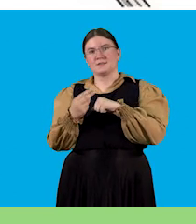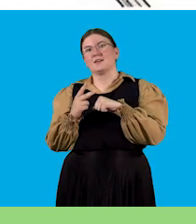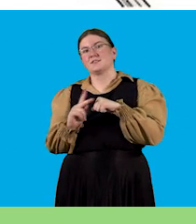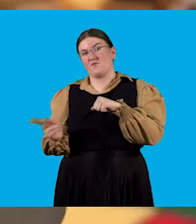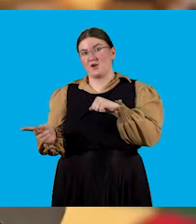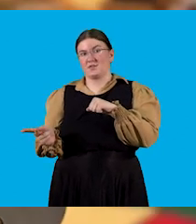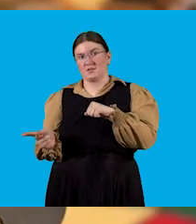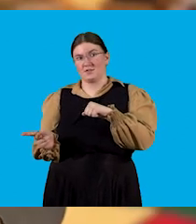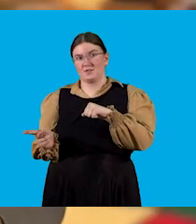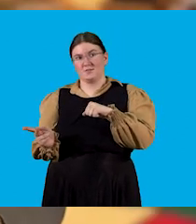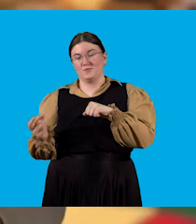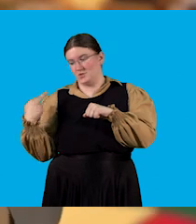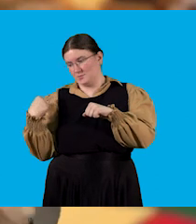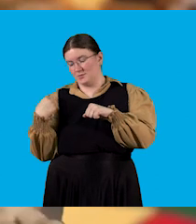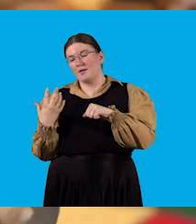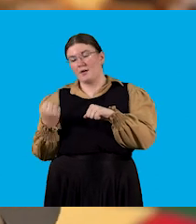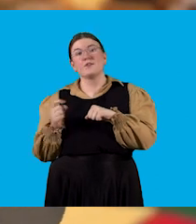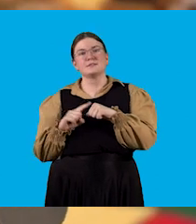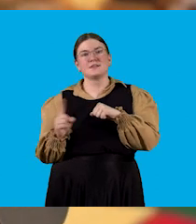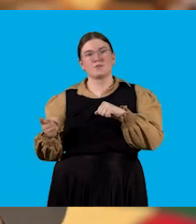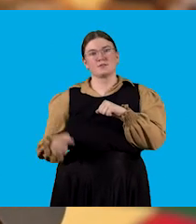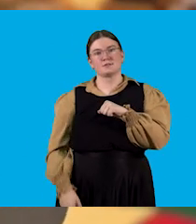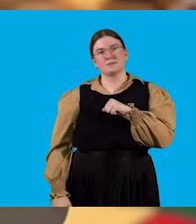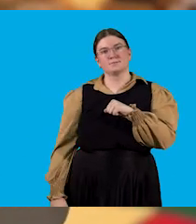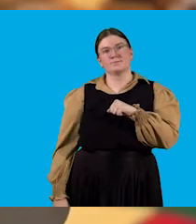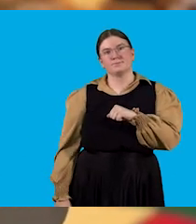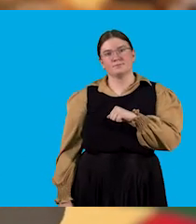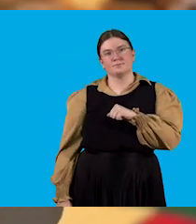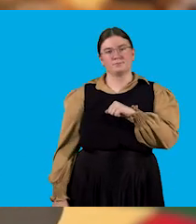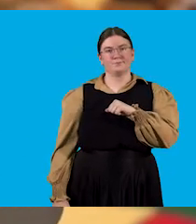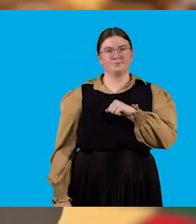certain things that happen in our body.